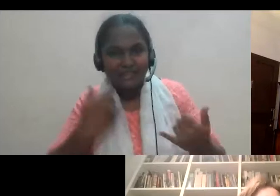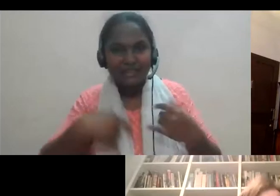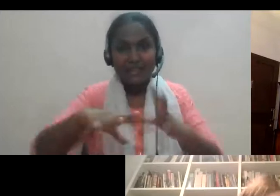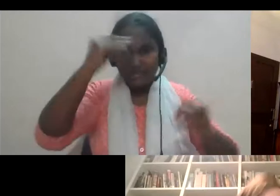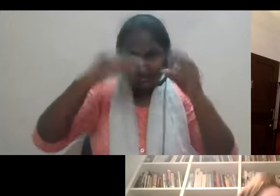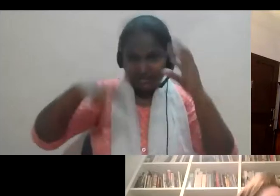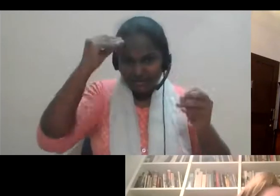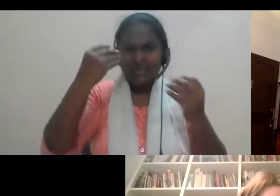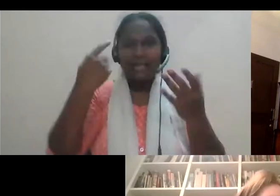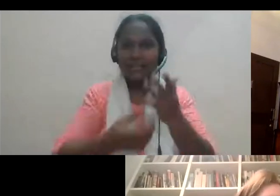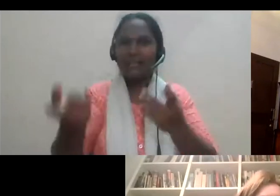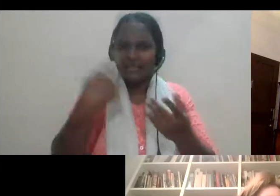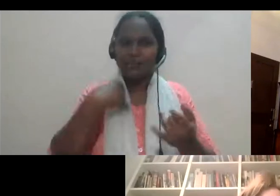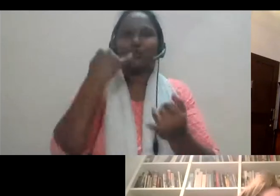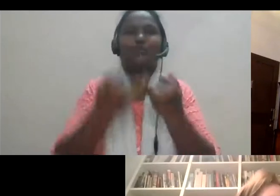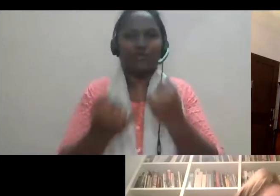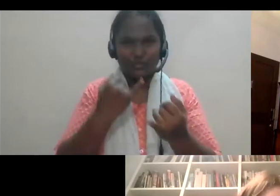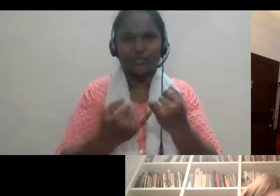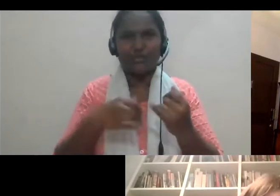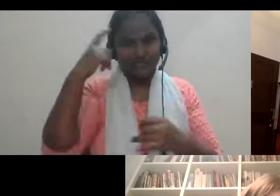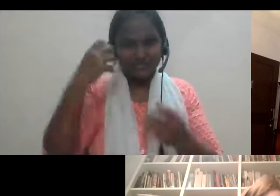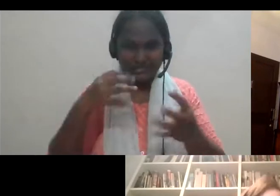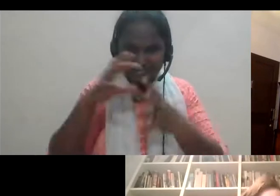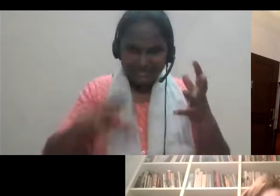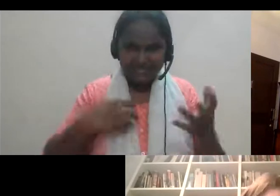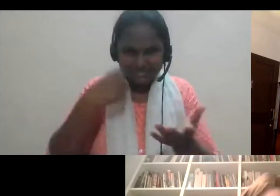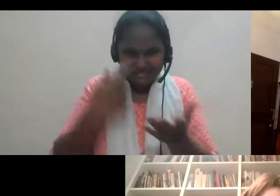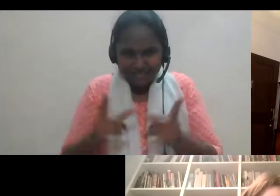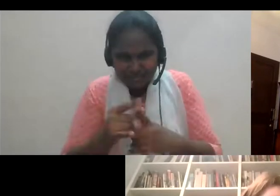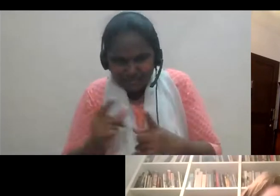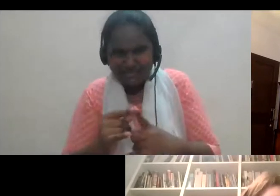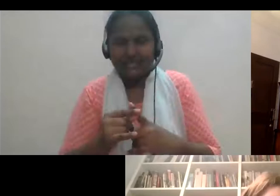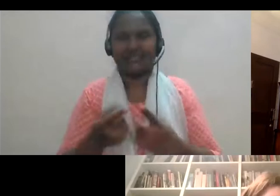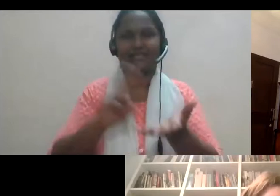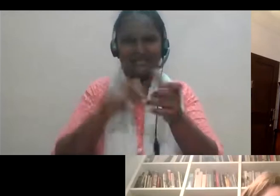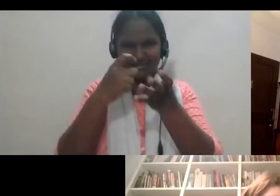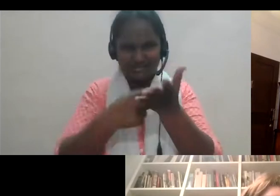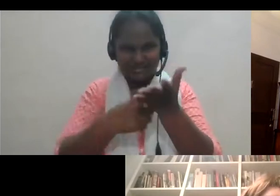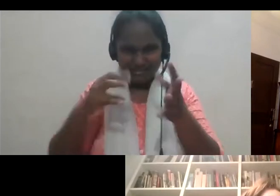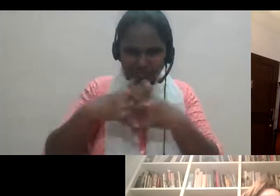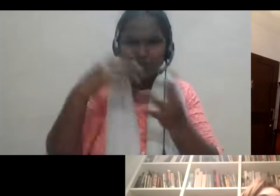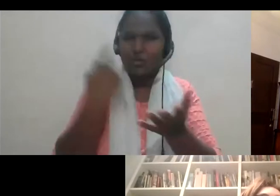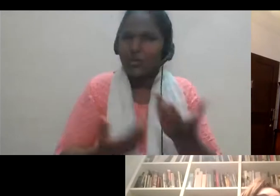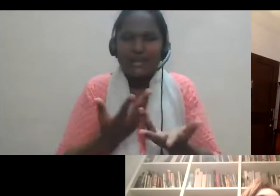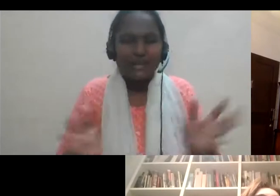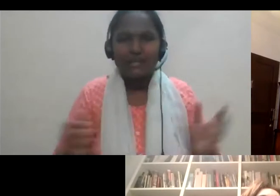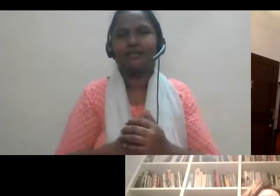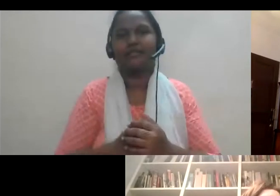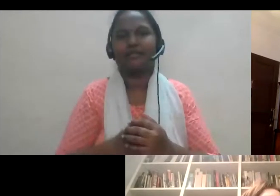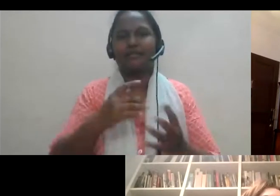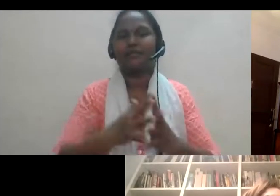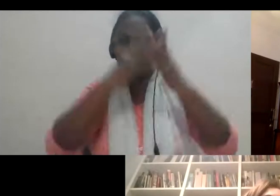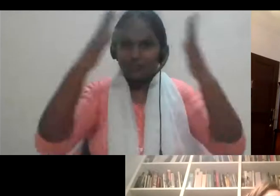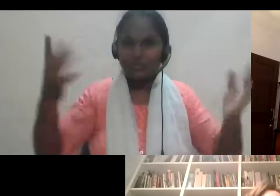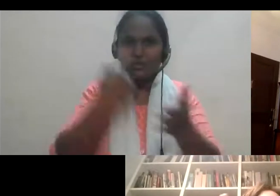learn, like, tell me your story from scratch and let's, you know, let's navigate these waters. And there is so much